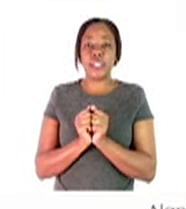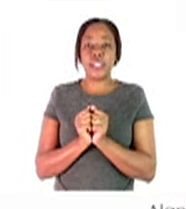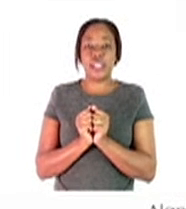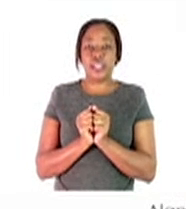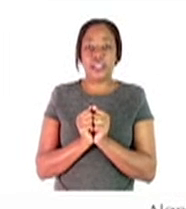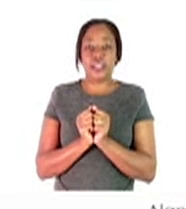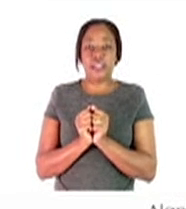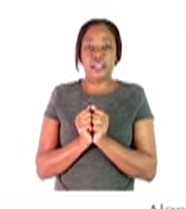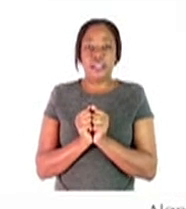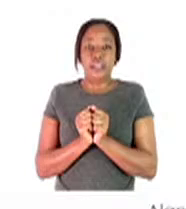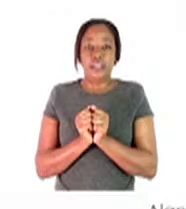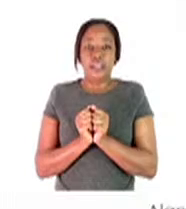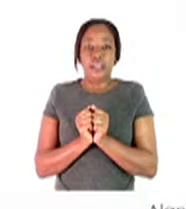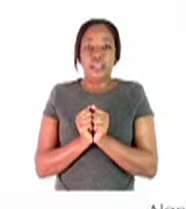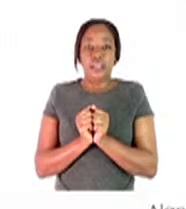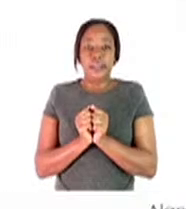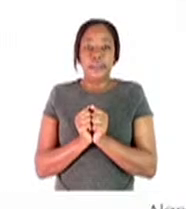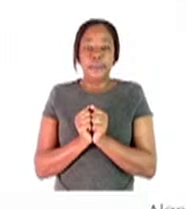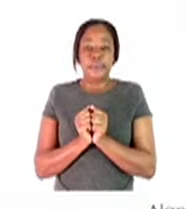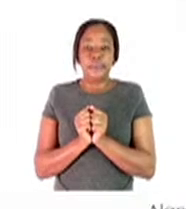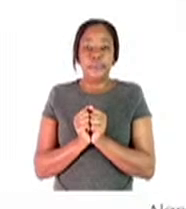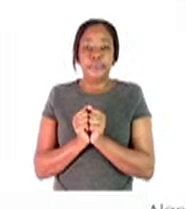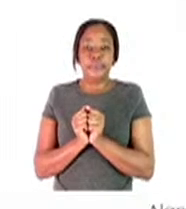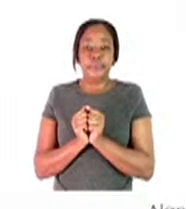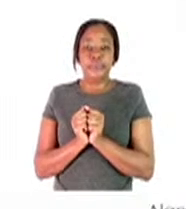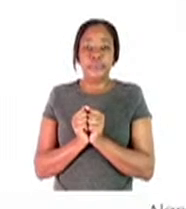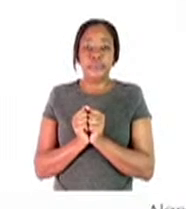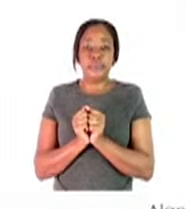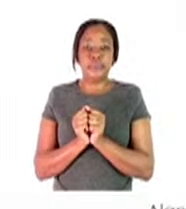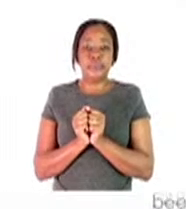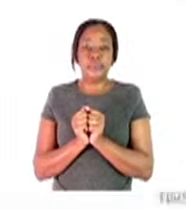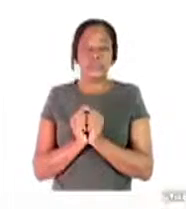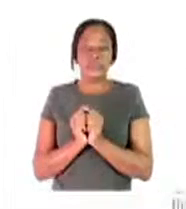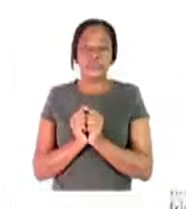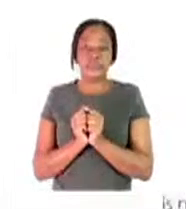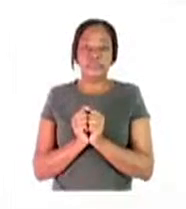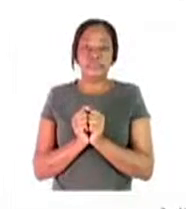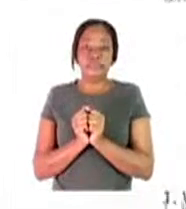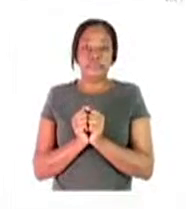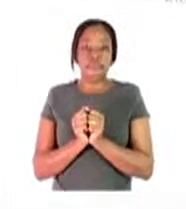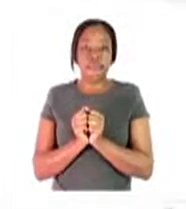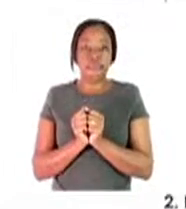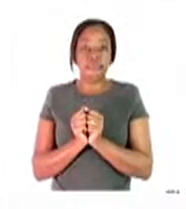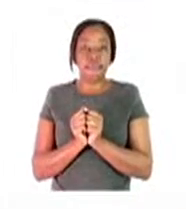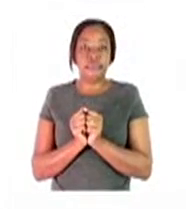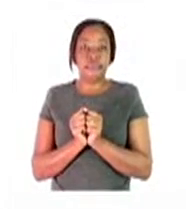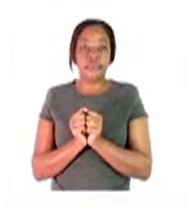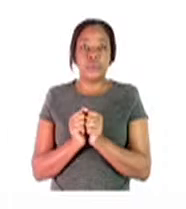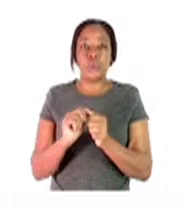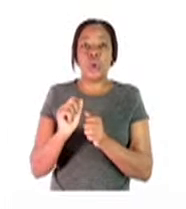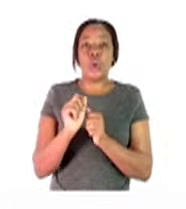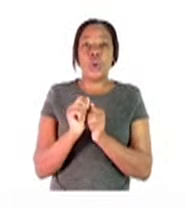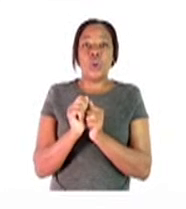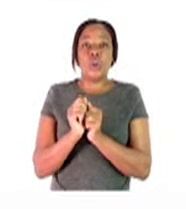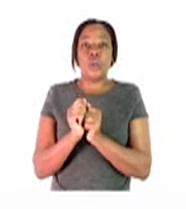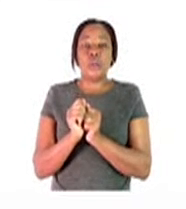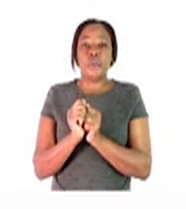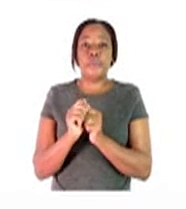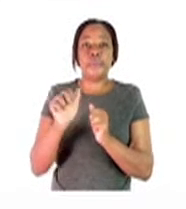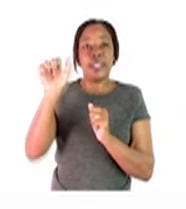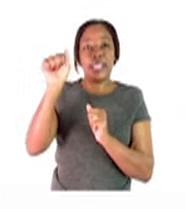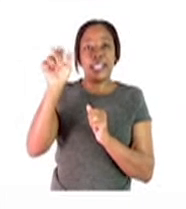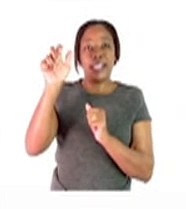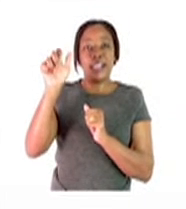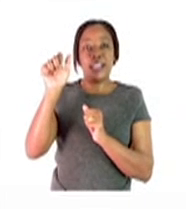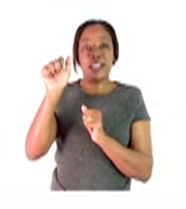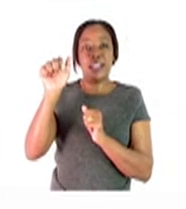Now let's answer the questions. The first question says, what was Alan given on